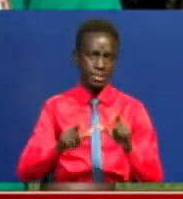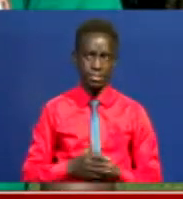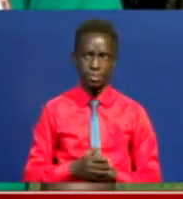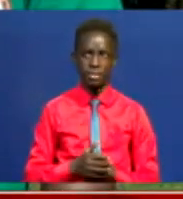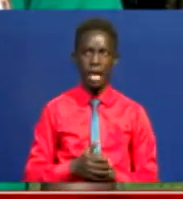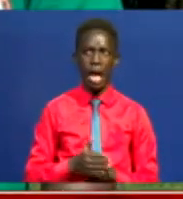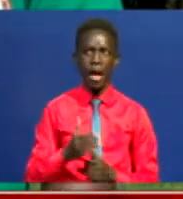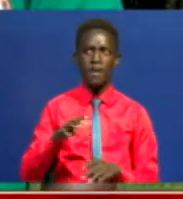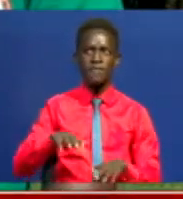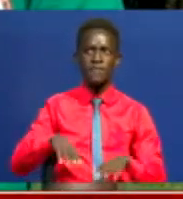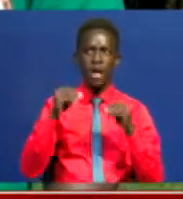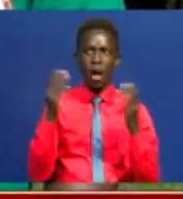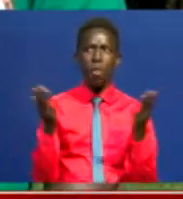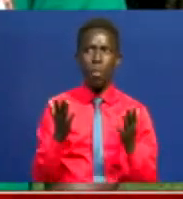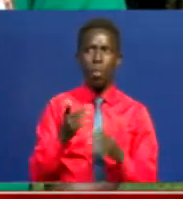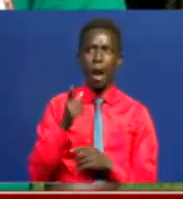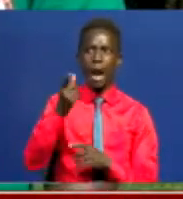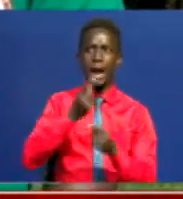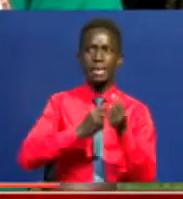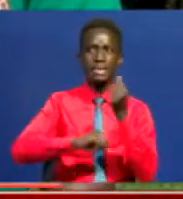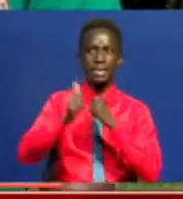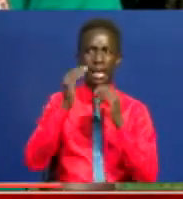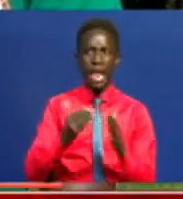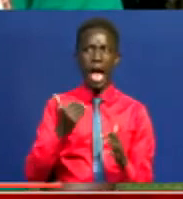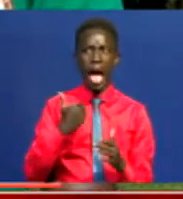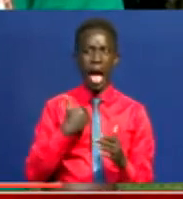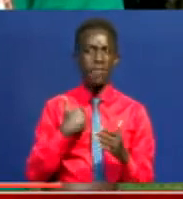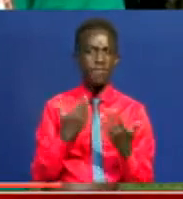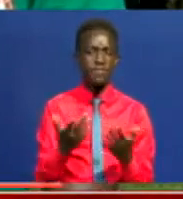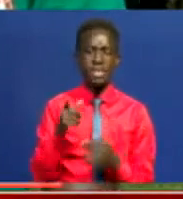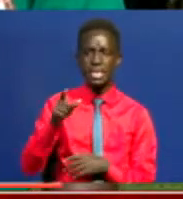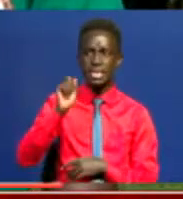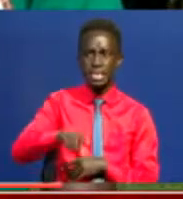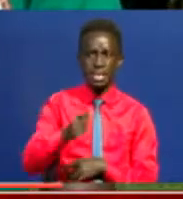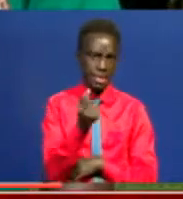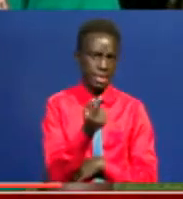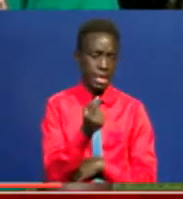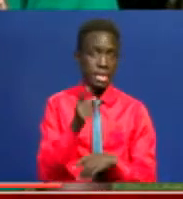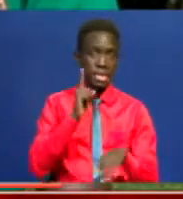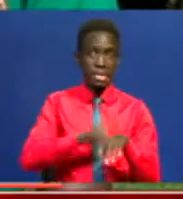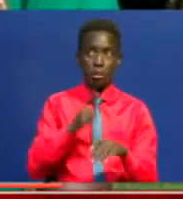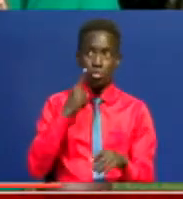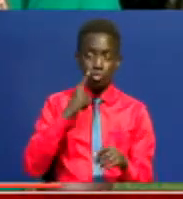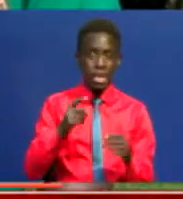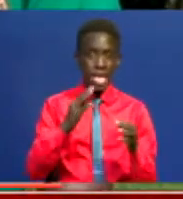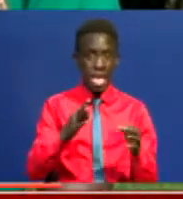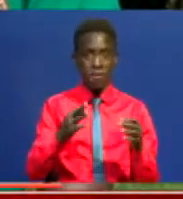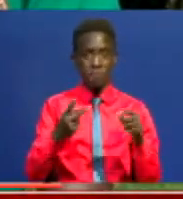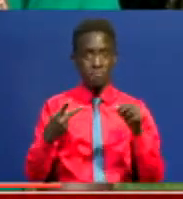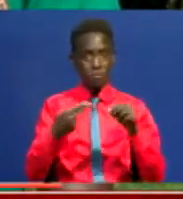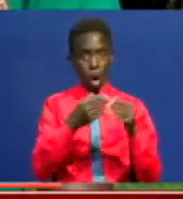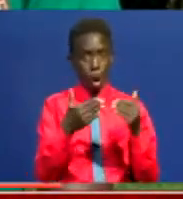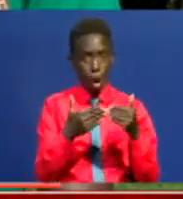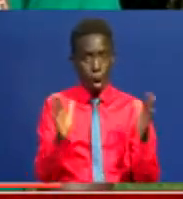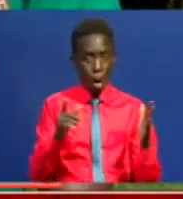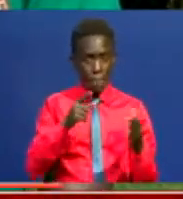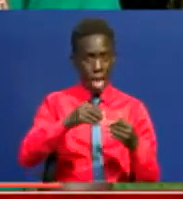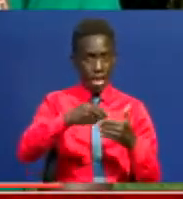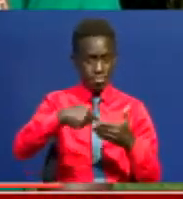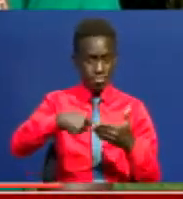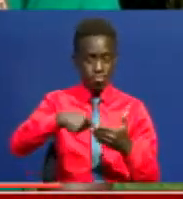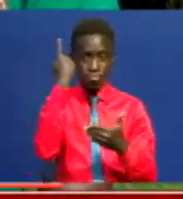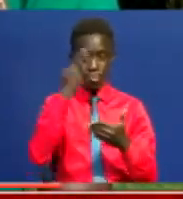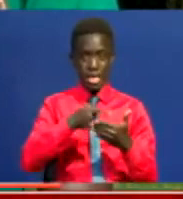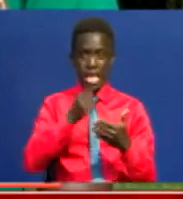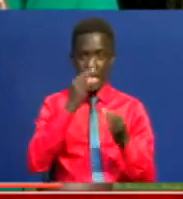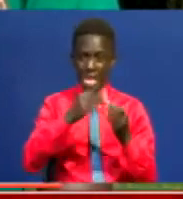seller had opened seed. That is a serious offense, because the moment seed is opened and is being weighed out, there is no assurance because the seal has been